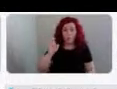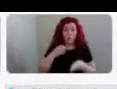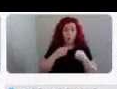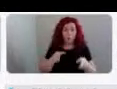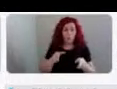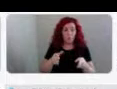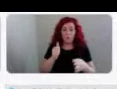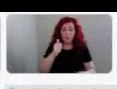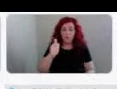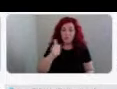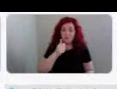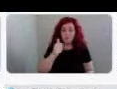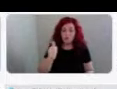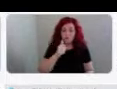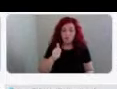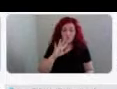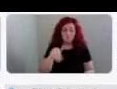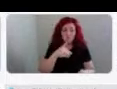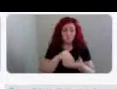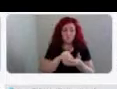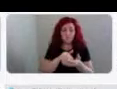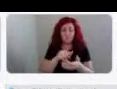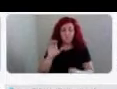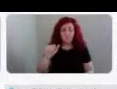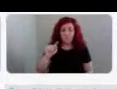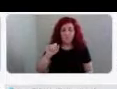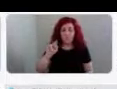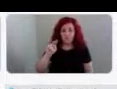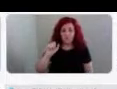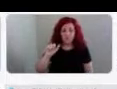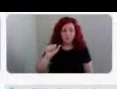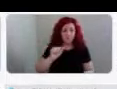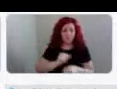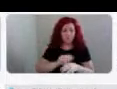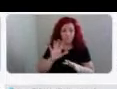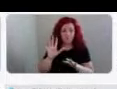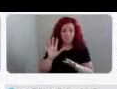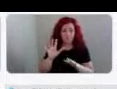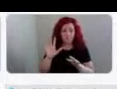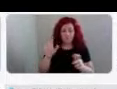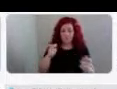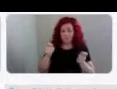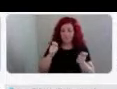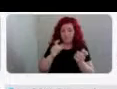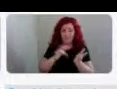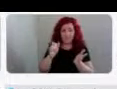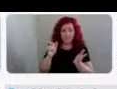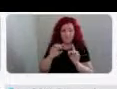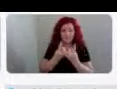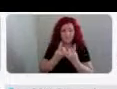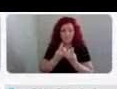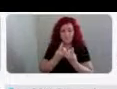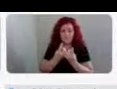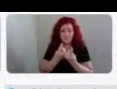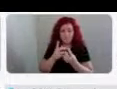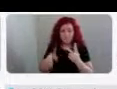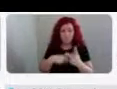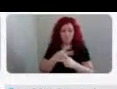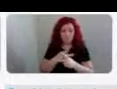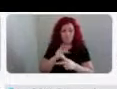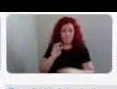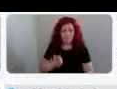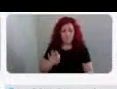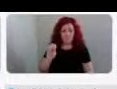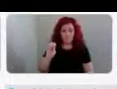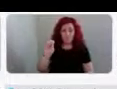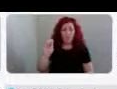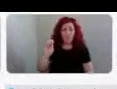transportation corridor and the catalina mountains it's a gerrymandered district please reinstate version 9.0 thank